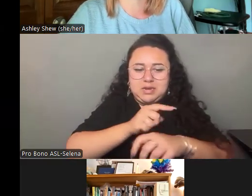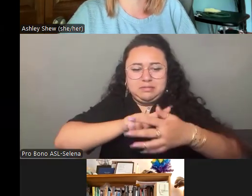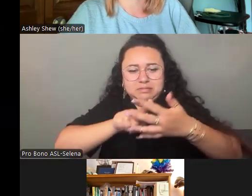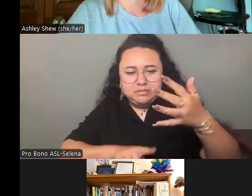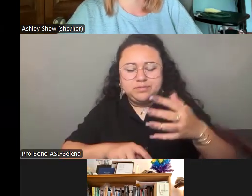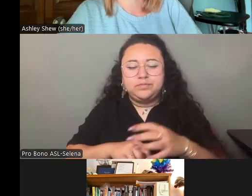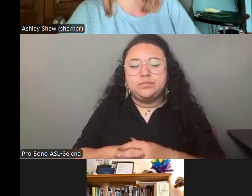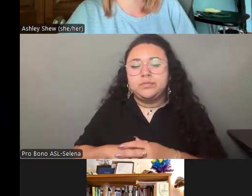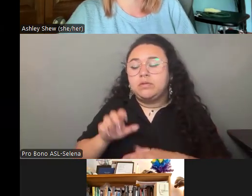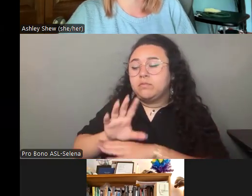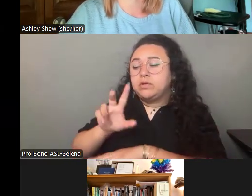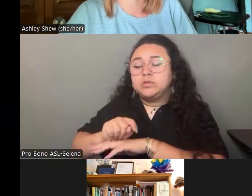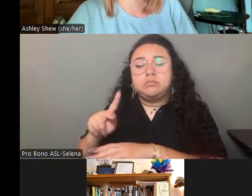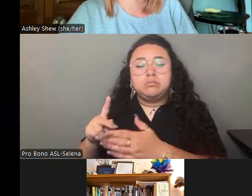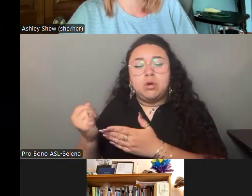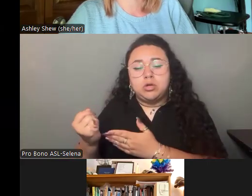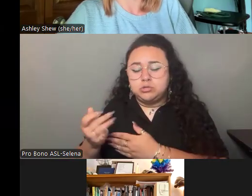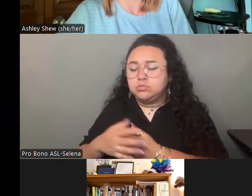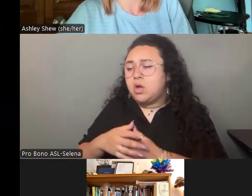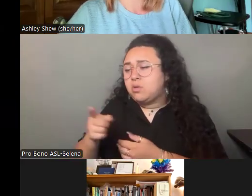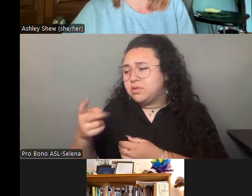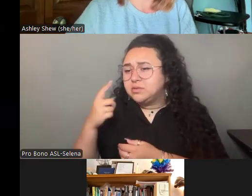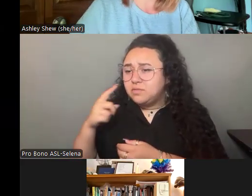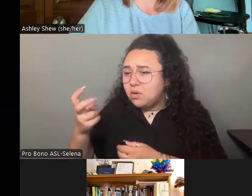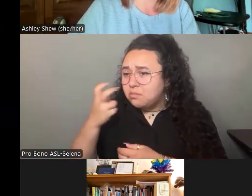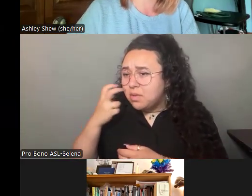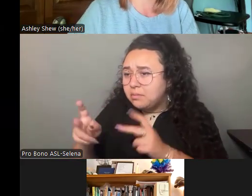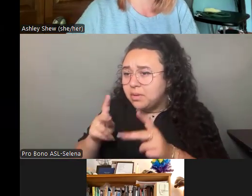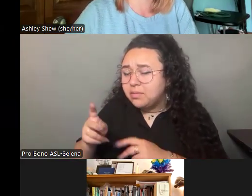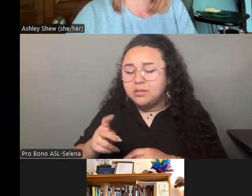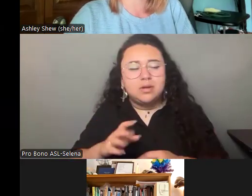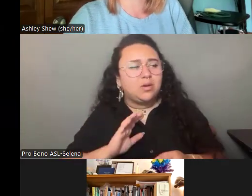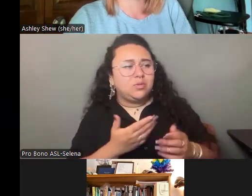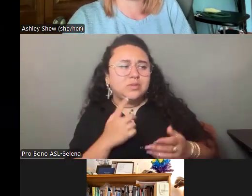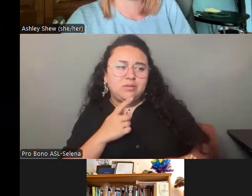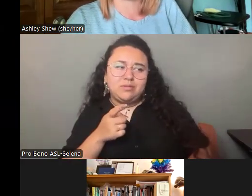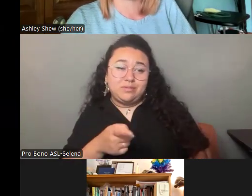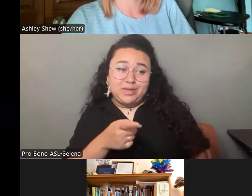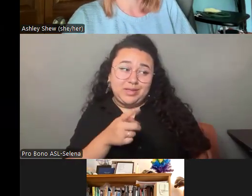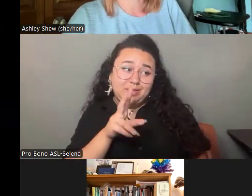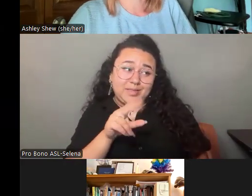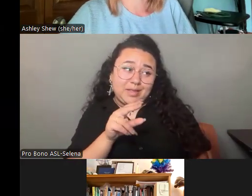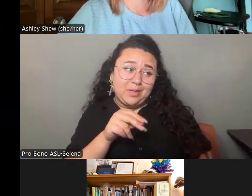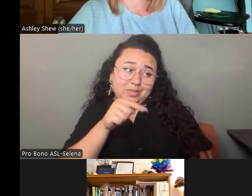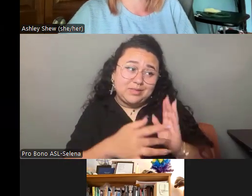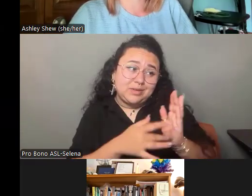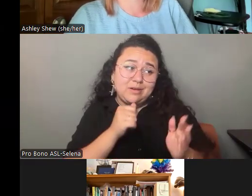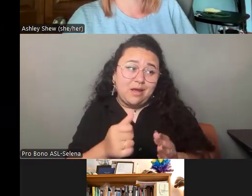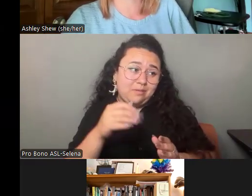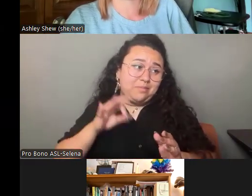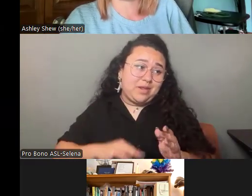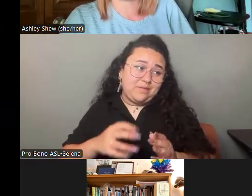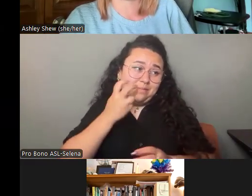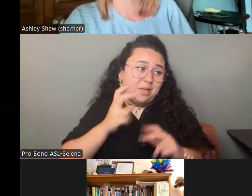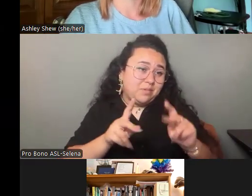blind people. And everyone in our group is like, it's not for blind people, but here are some other people who would like this technology. You didn't